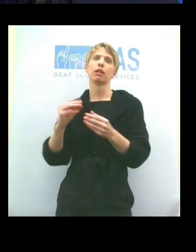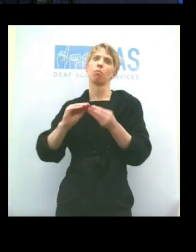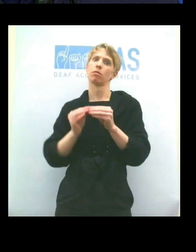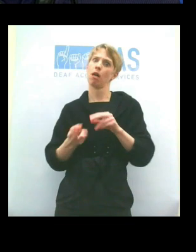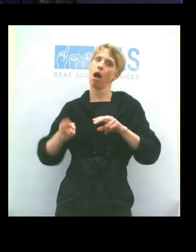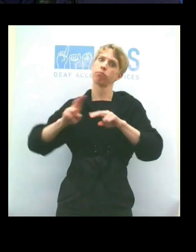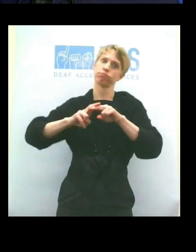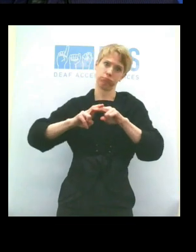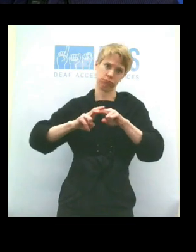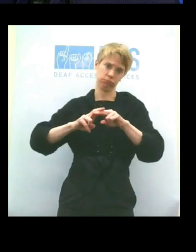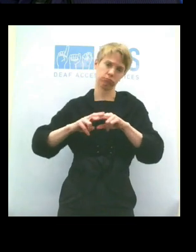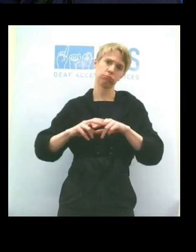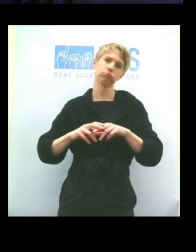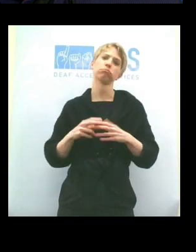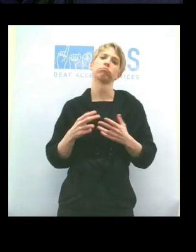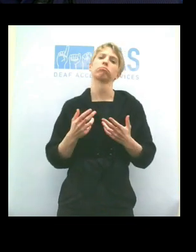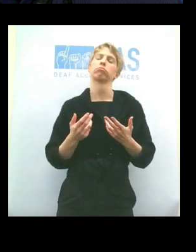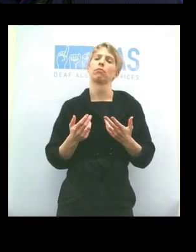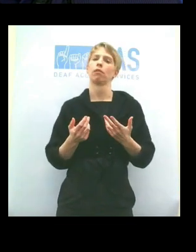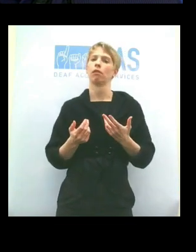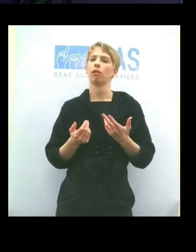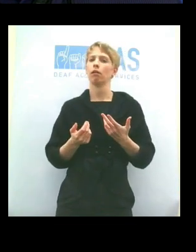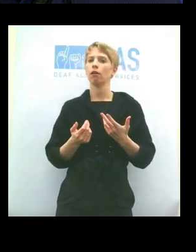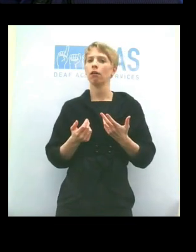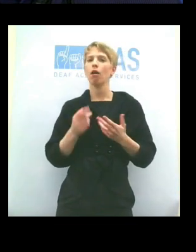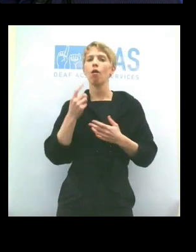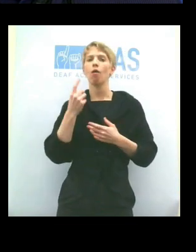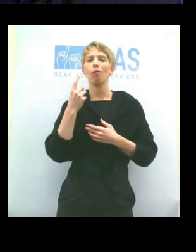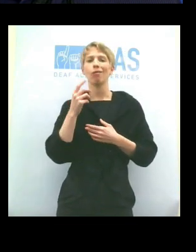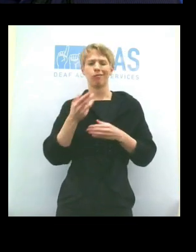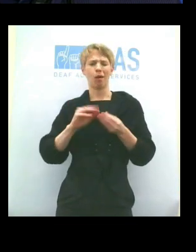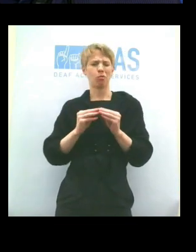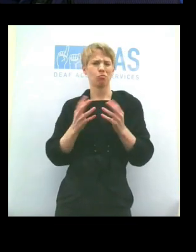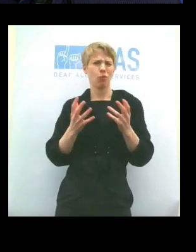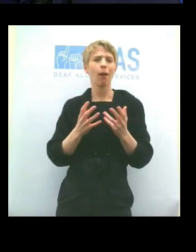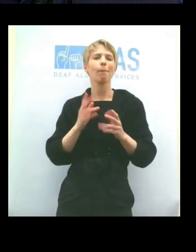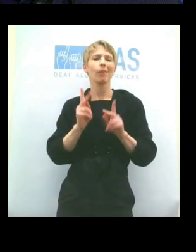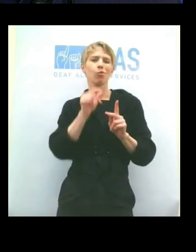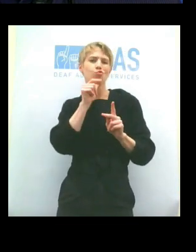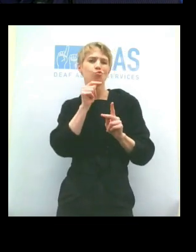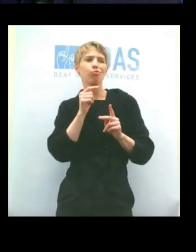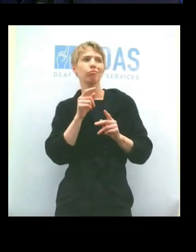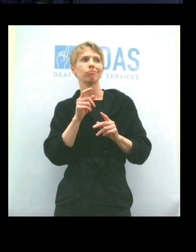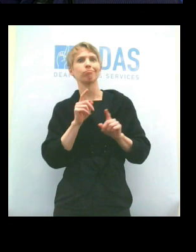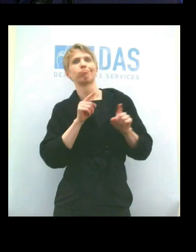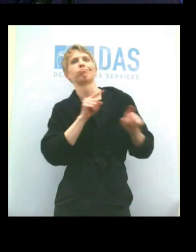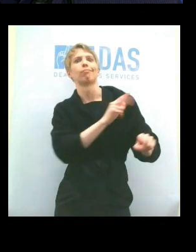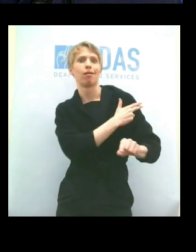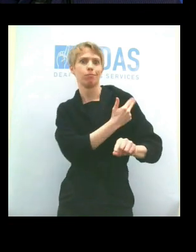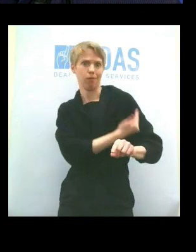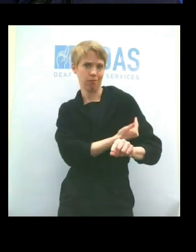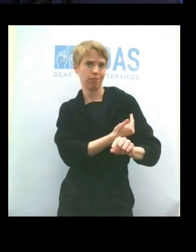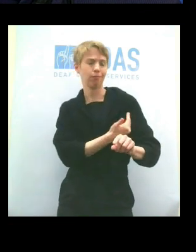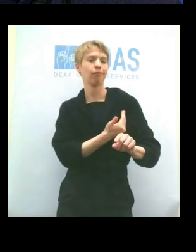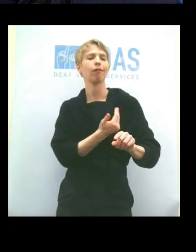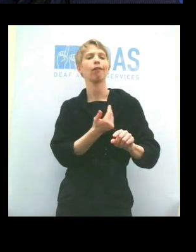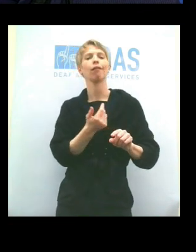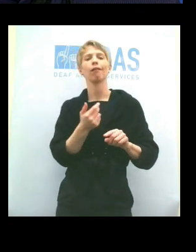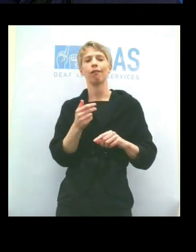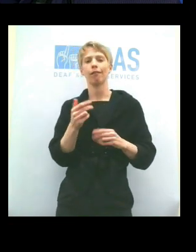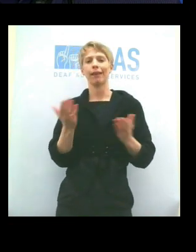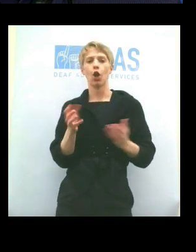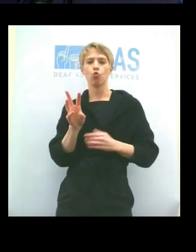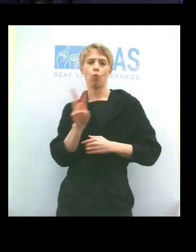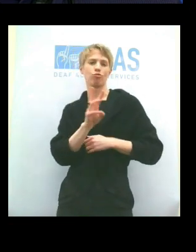a 3-day increase, of course, for hospitalizations across Western New York. Now, Western New York, as it pertains for